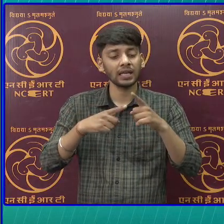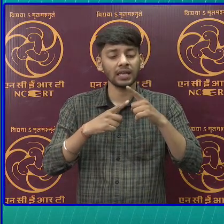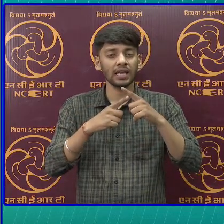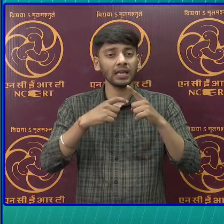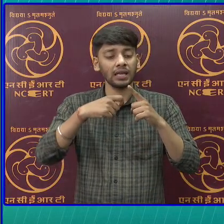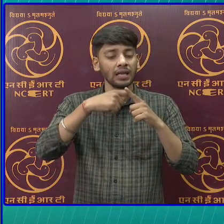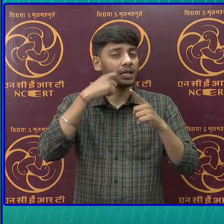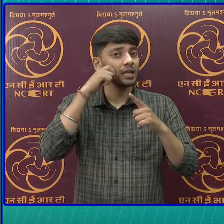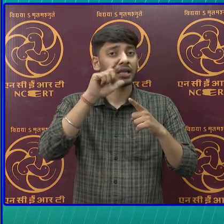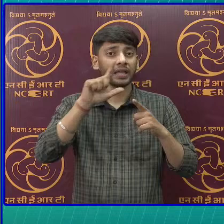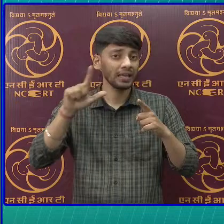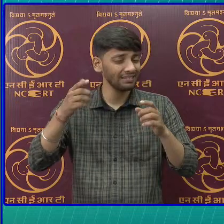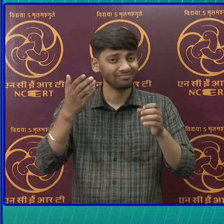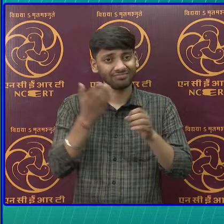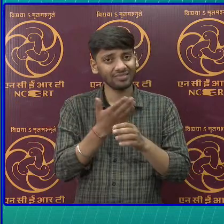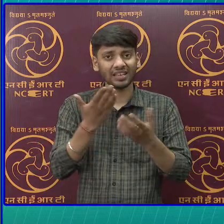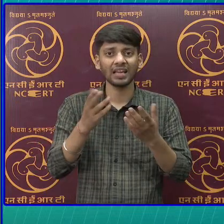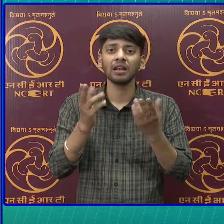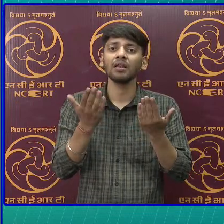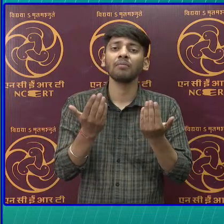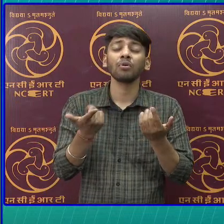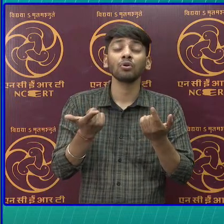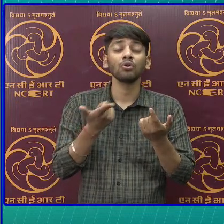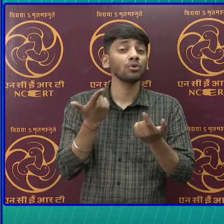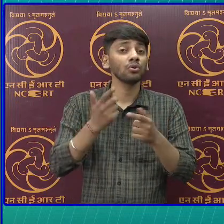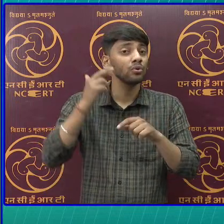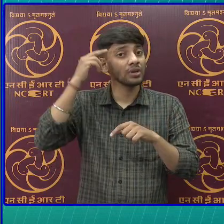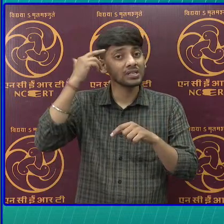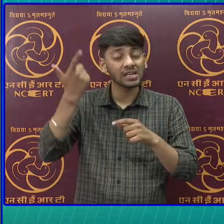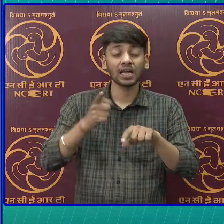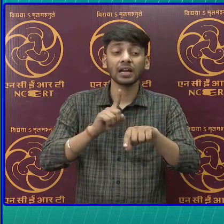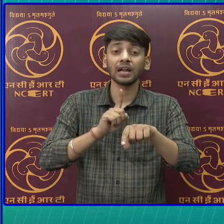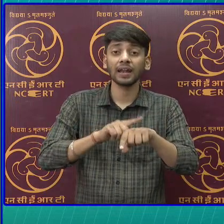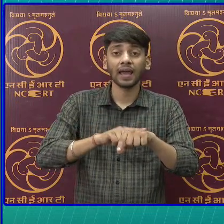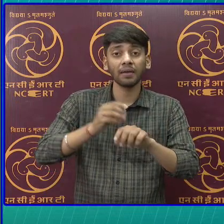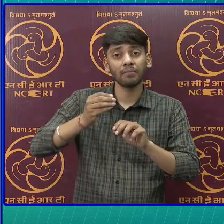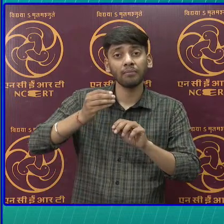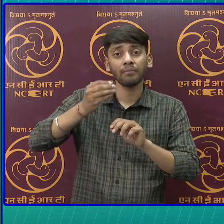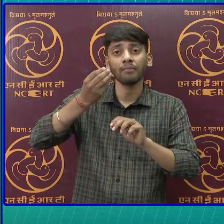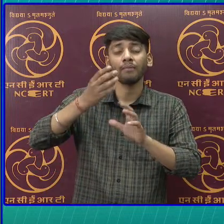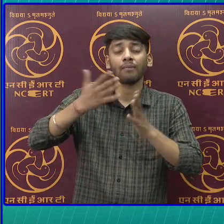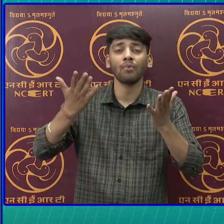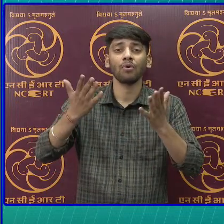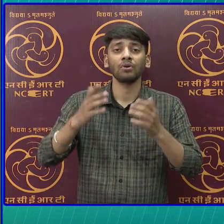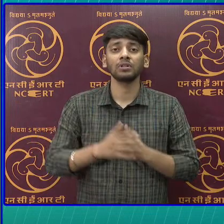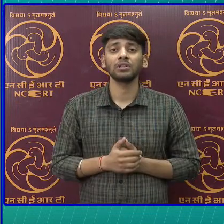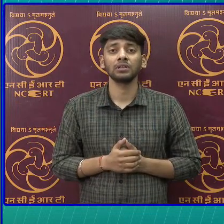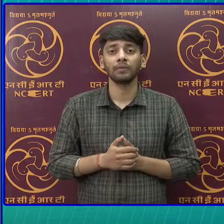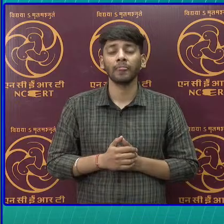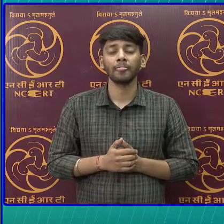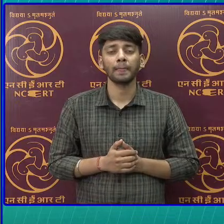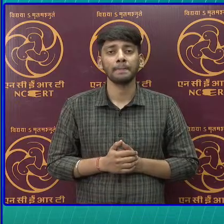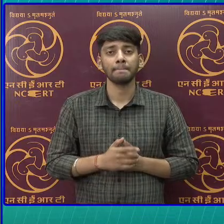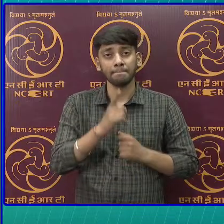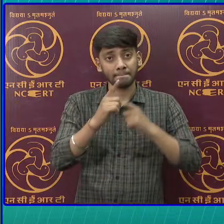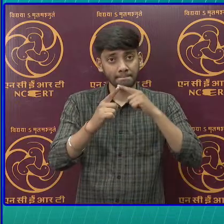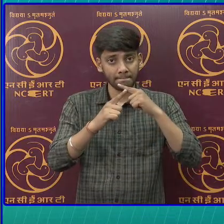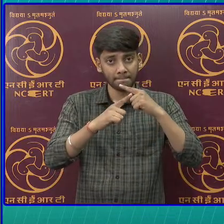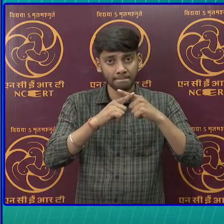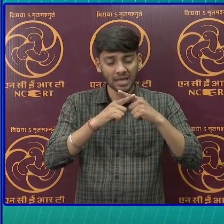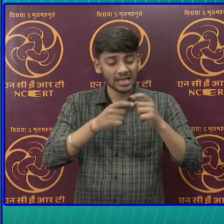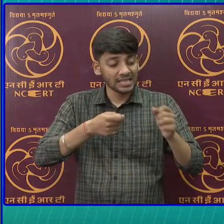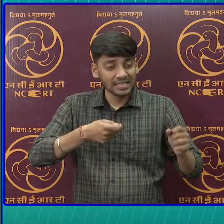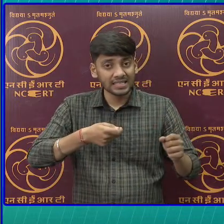has taken many years to grow, right? And therefore just stabbing will not kill that